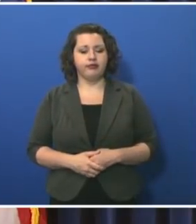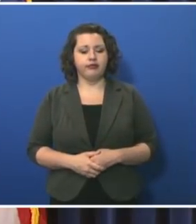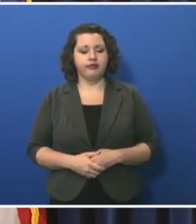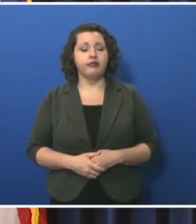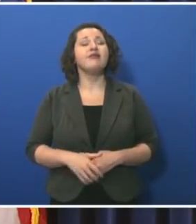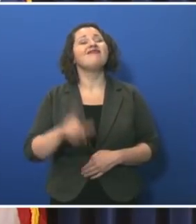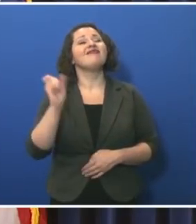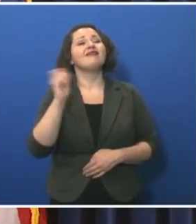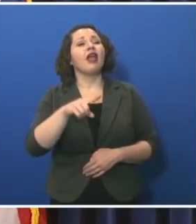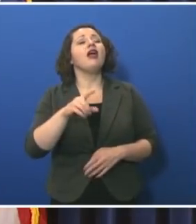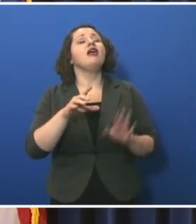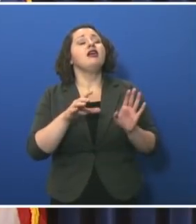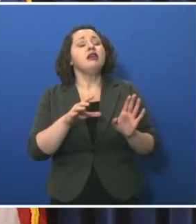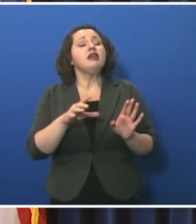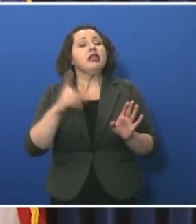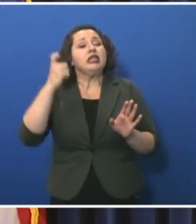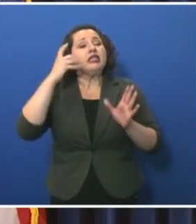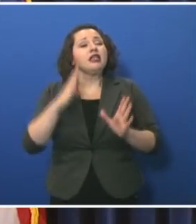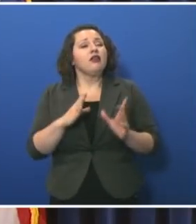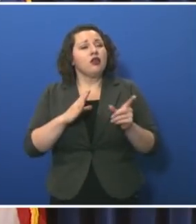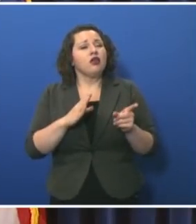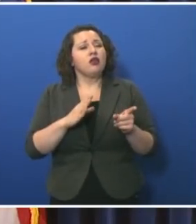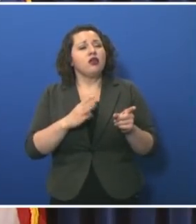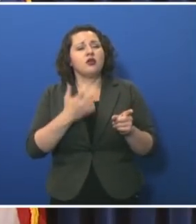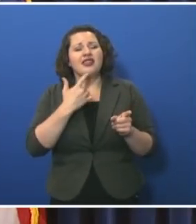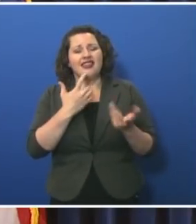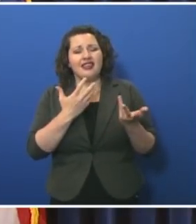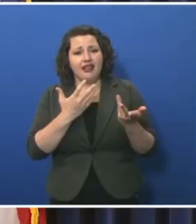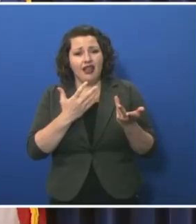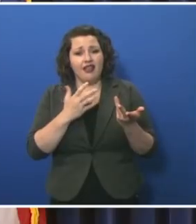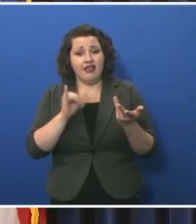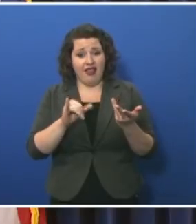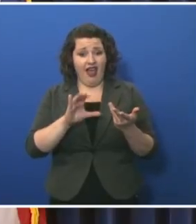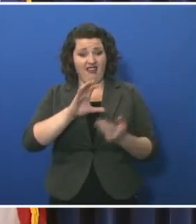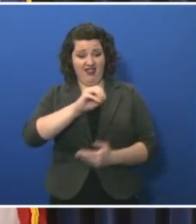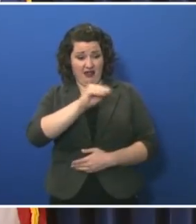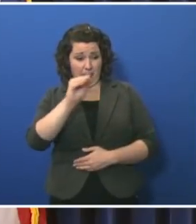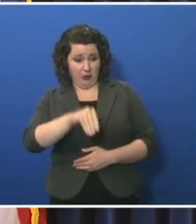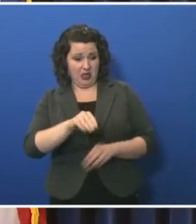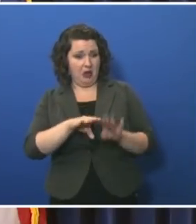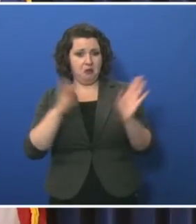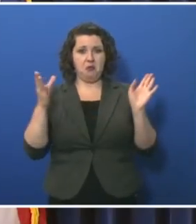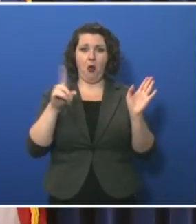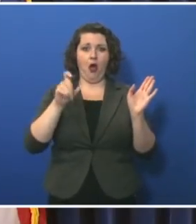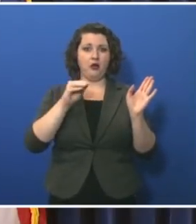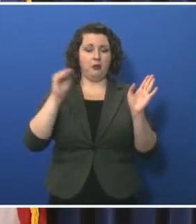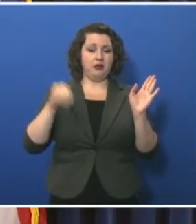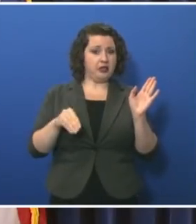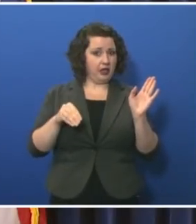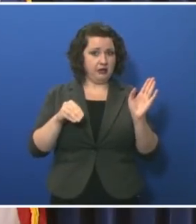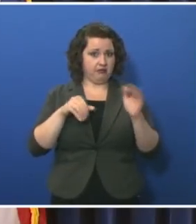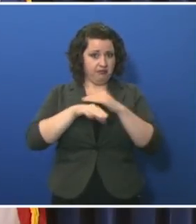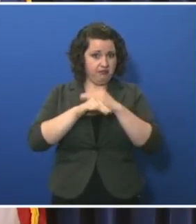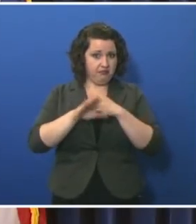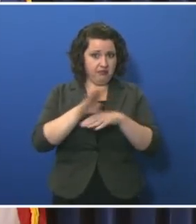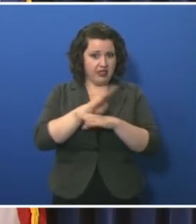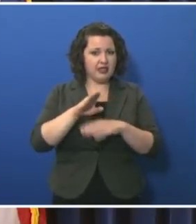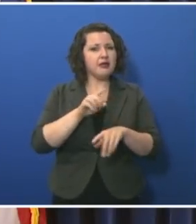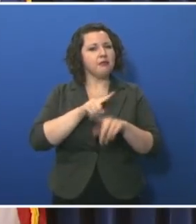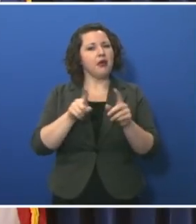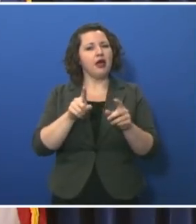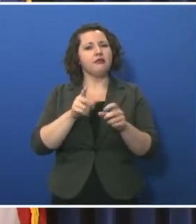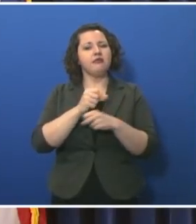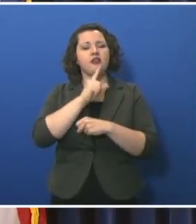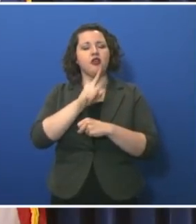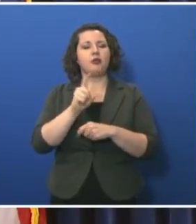Yeah, Governor Reynolds, you were talking about lifting the capacity requirements and making sure that people maintain that 6 feet distance